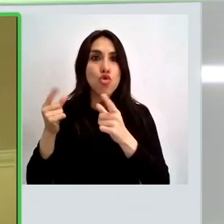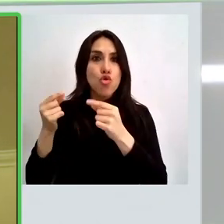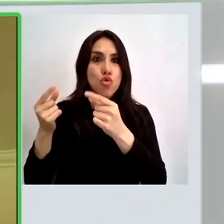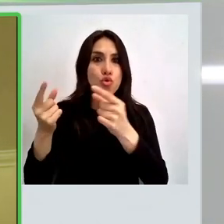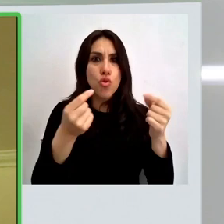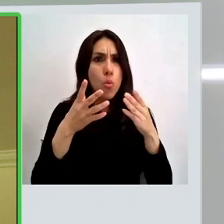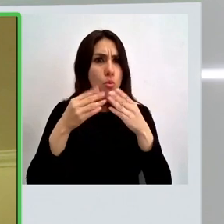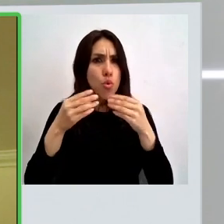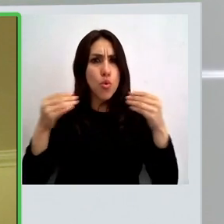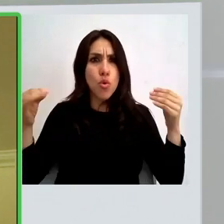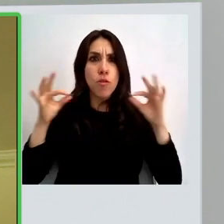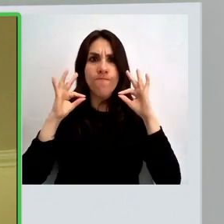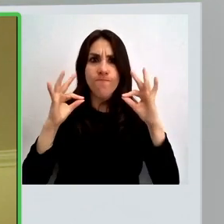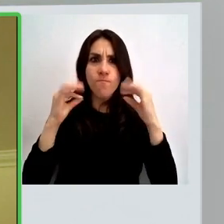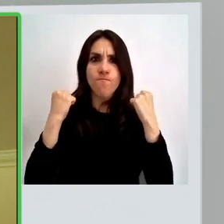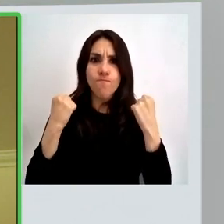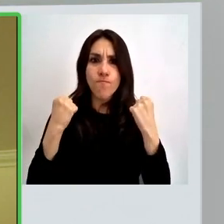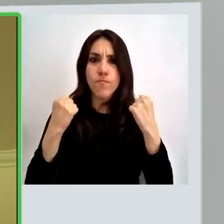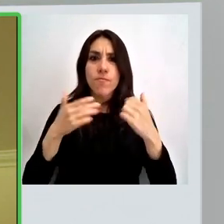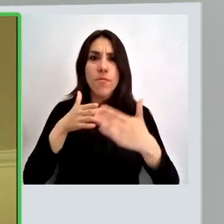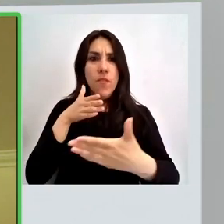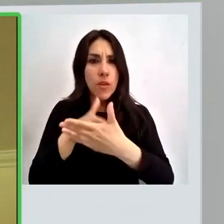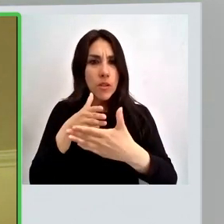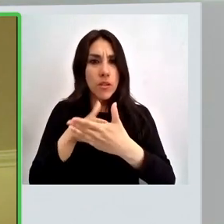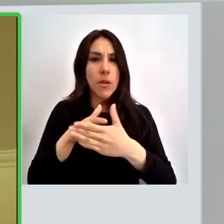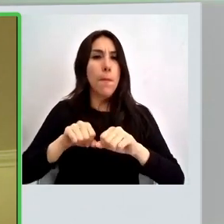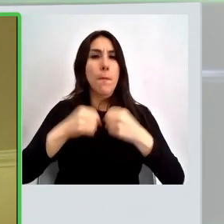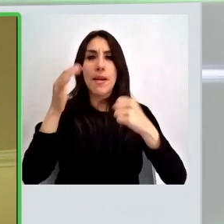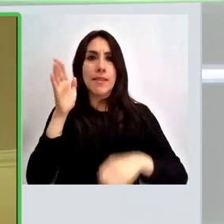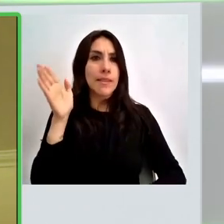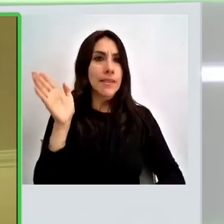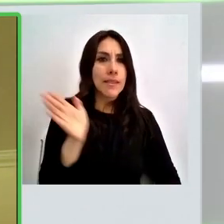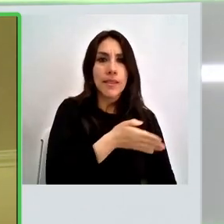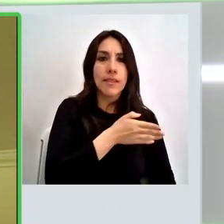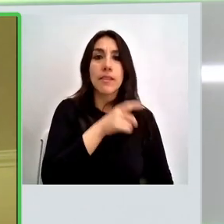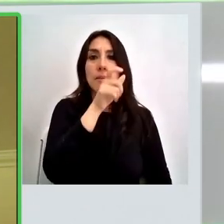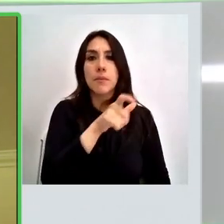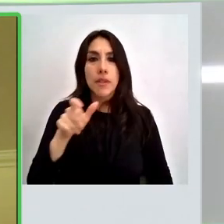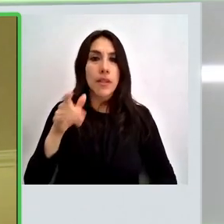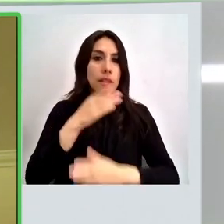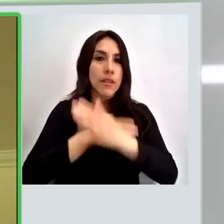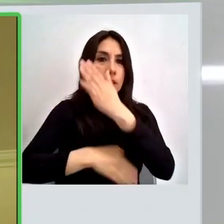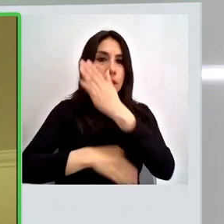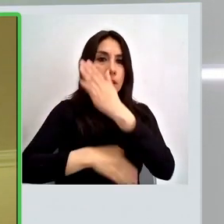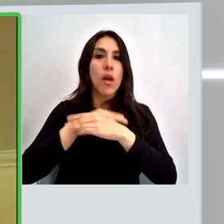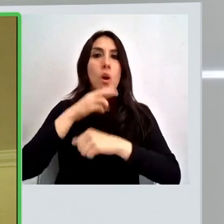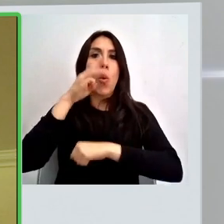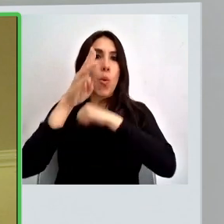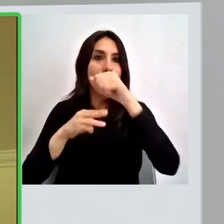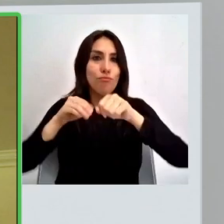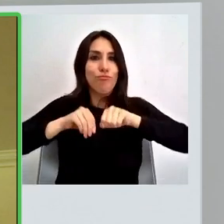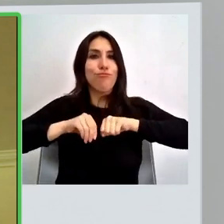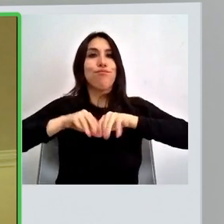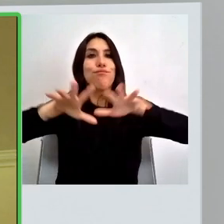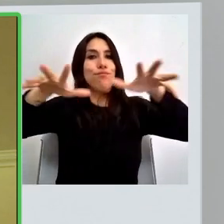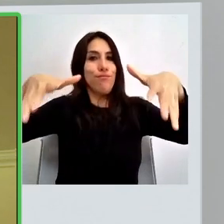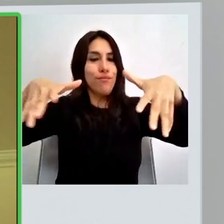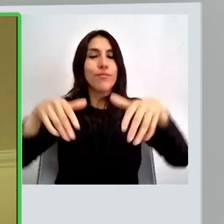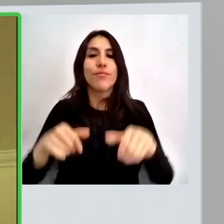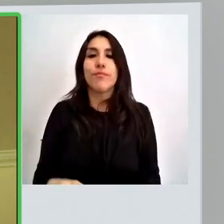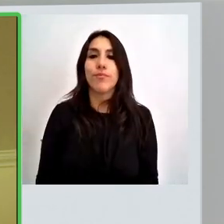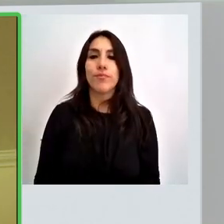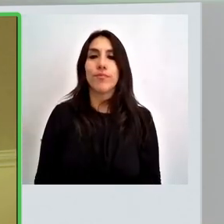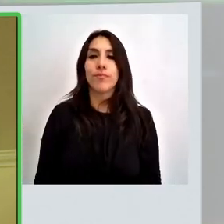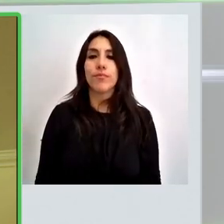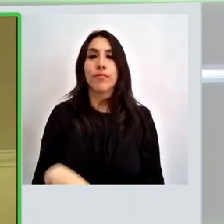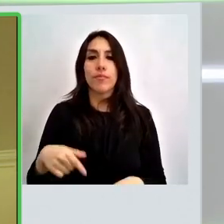with disabilities globally, especially in the field of, in the area of employment. And again,